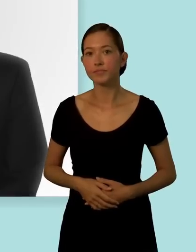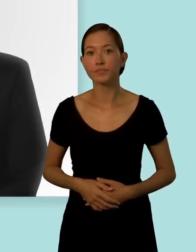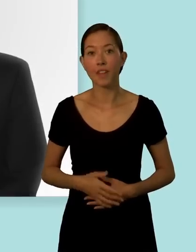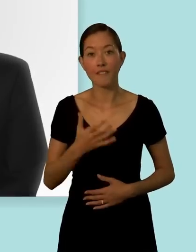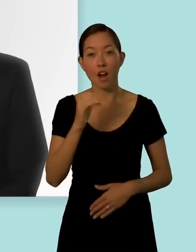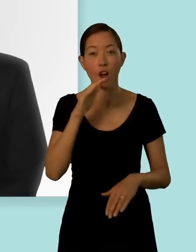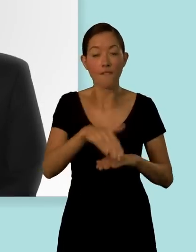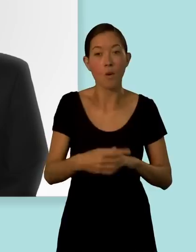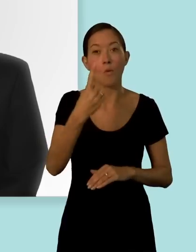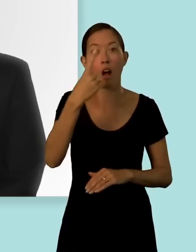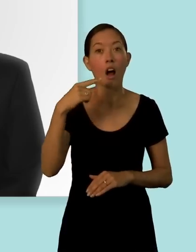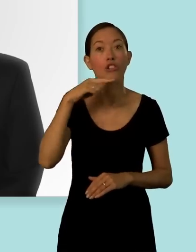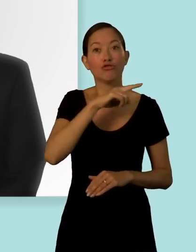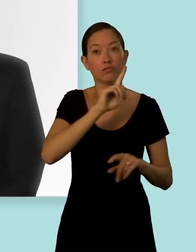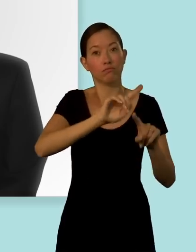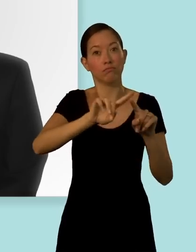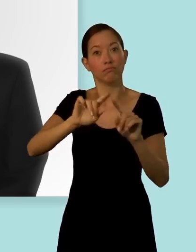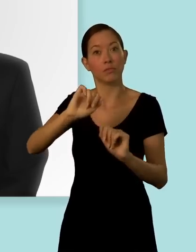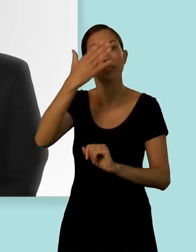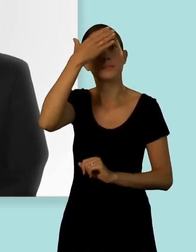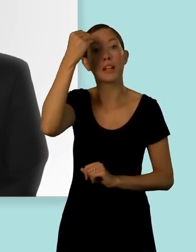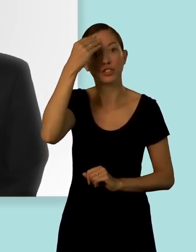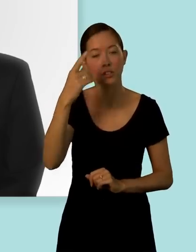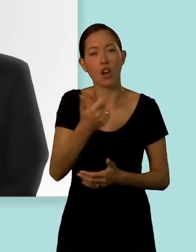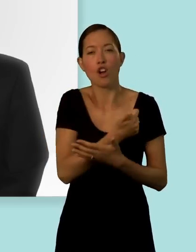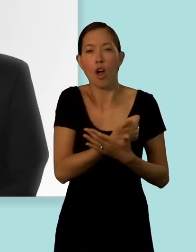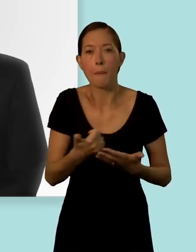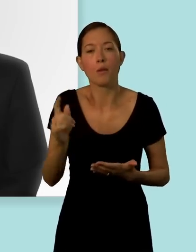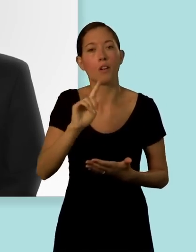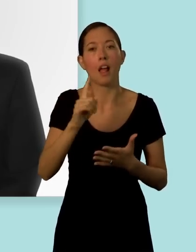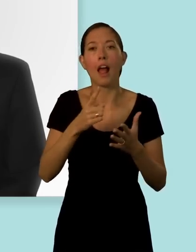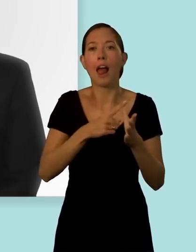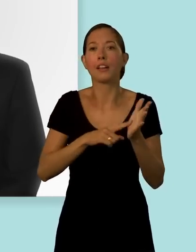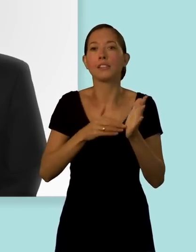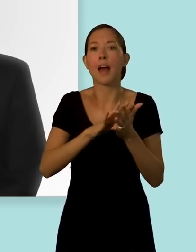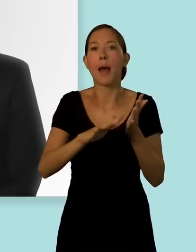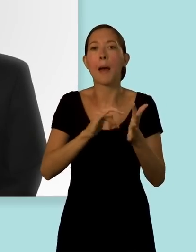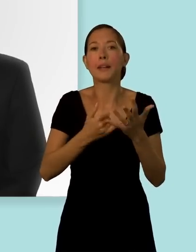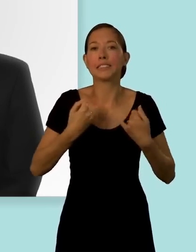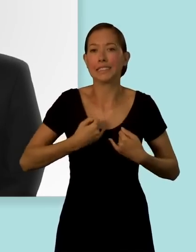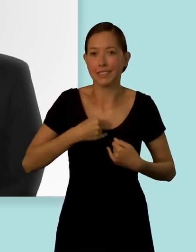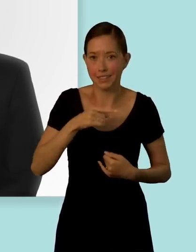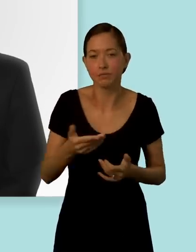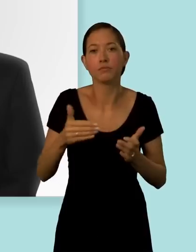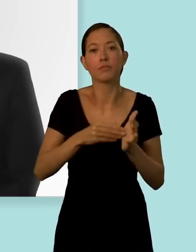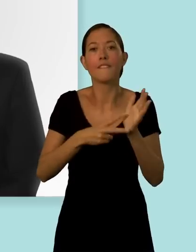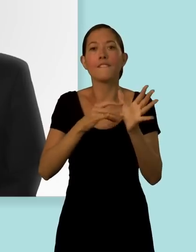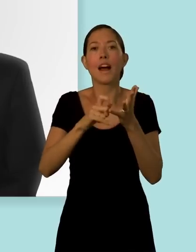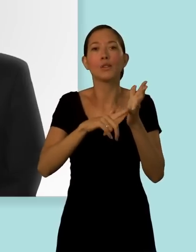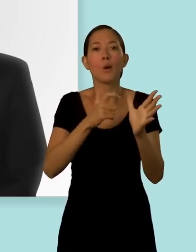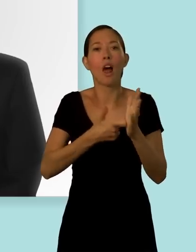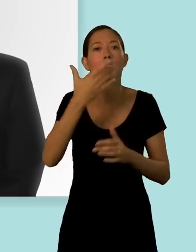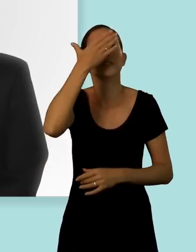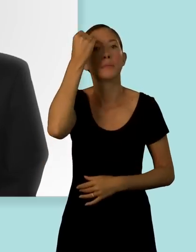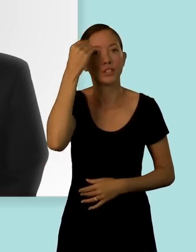There are over 100 types of dementia. The most common are Alzheimer's disease and vascular dementia.